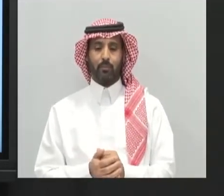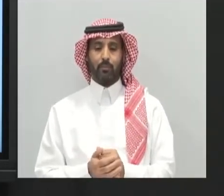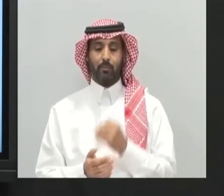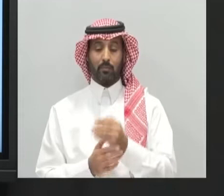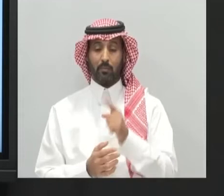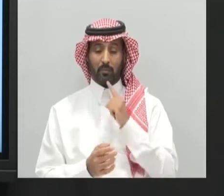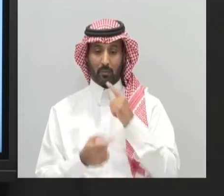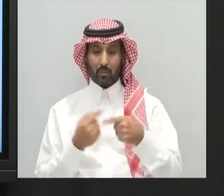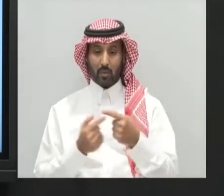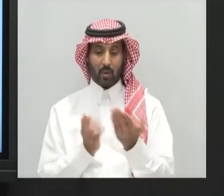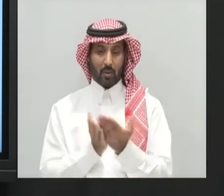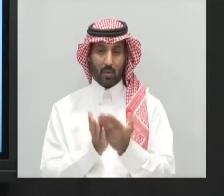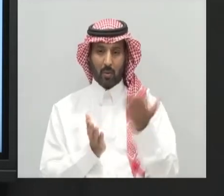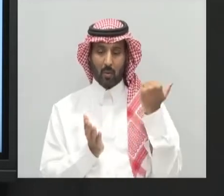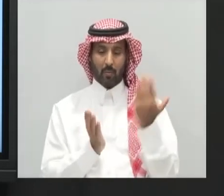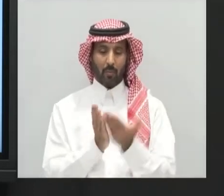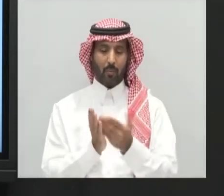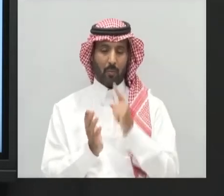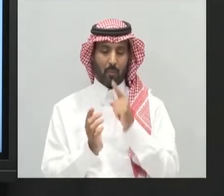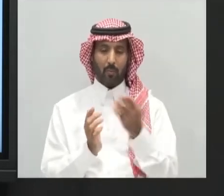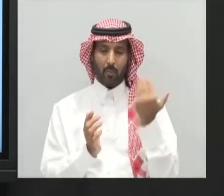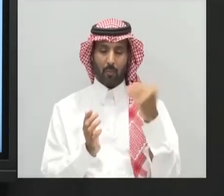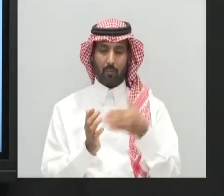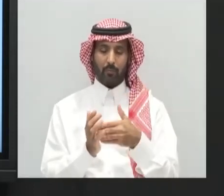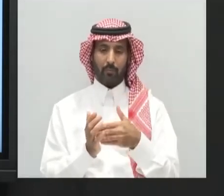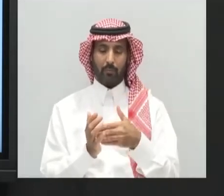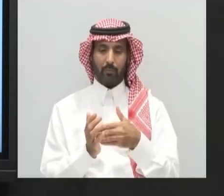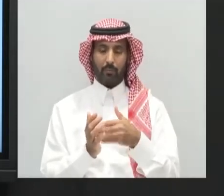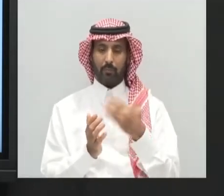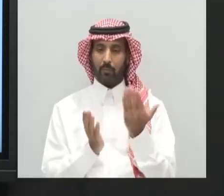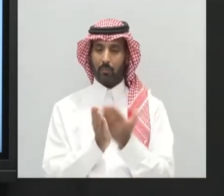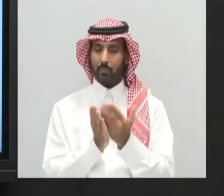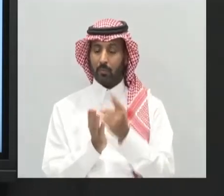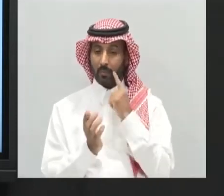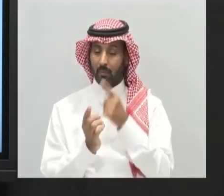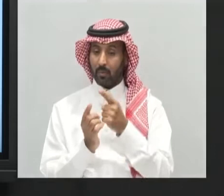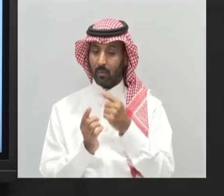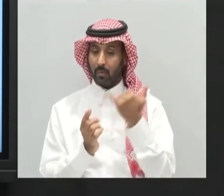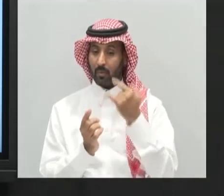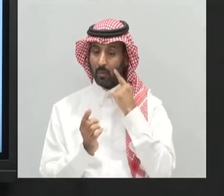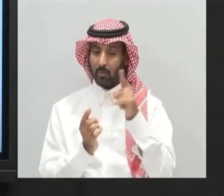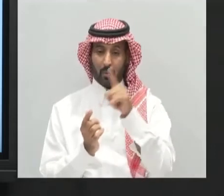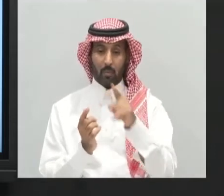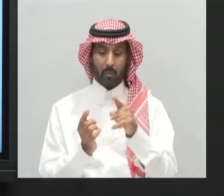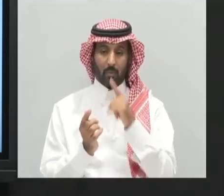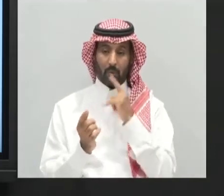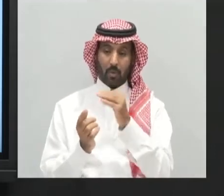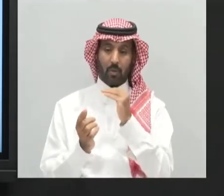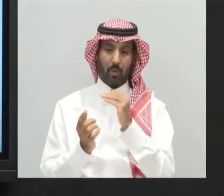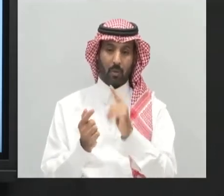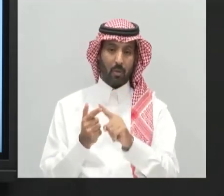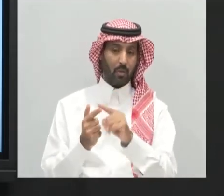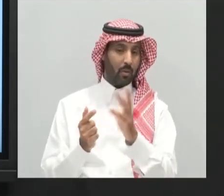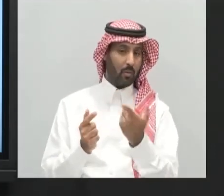A quick revision on our last lesson. In our last lesson, we had an interesting question to answer,